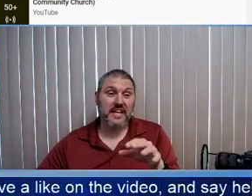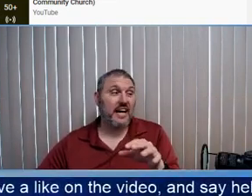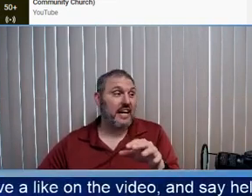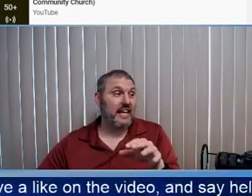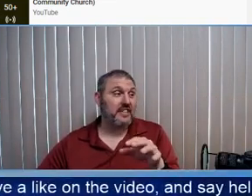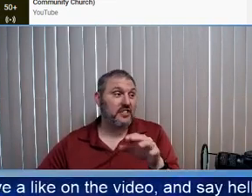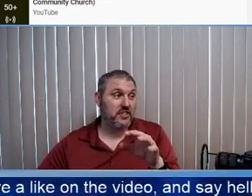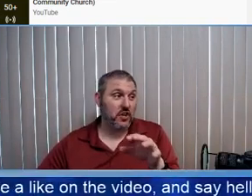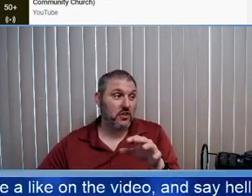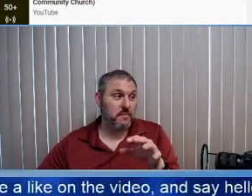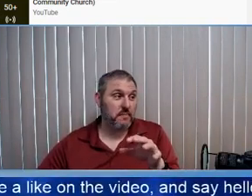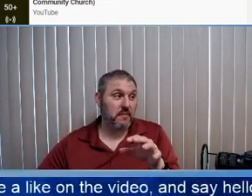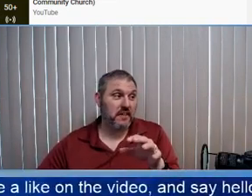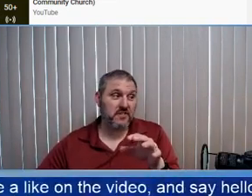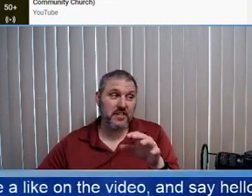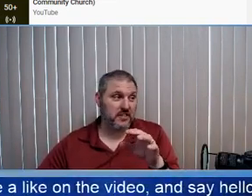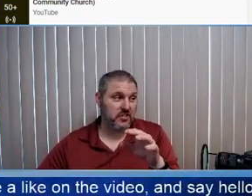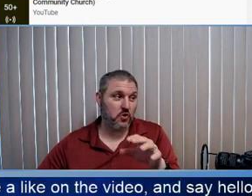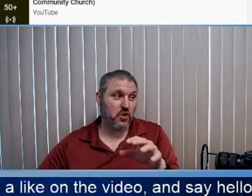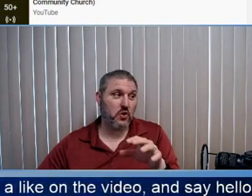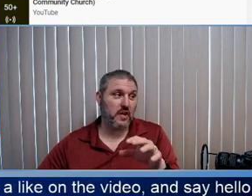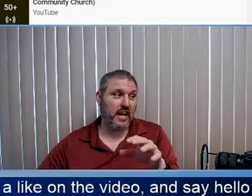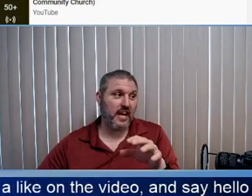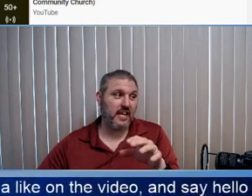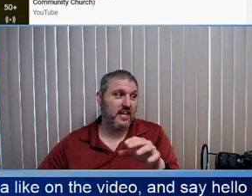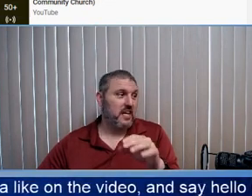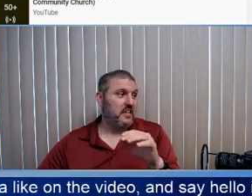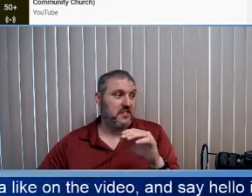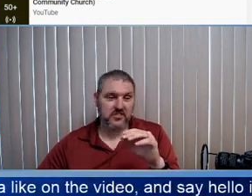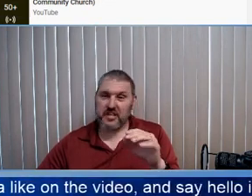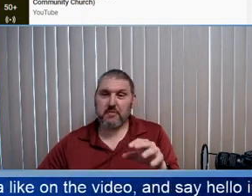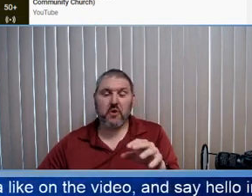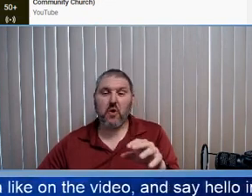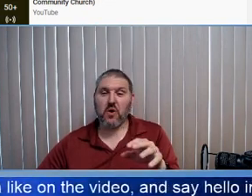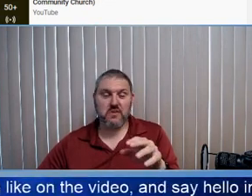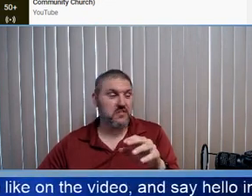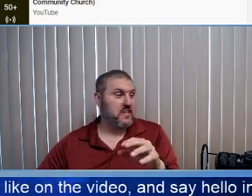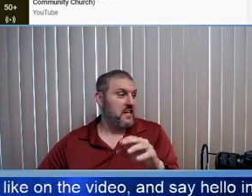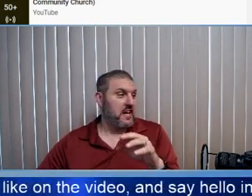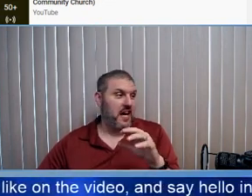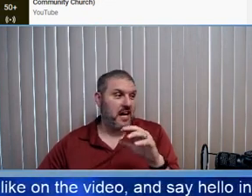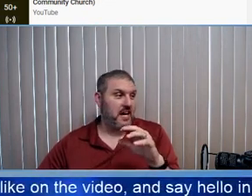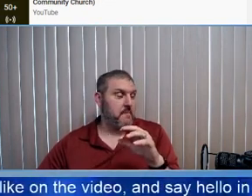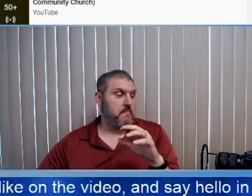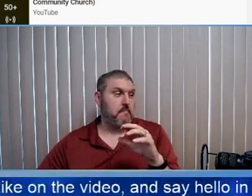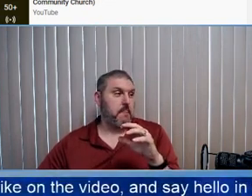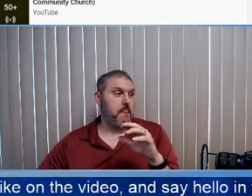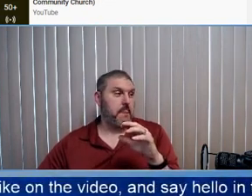Like CIA agents and all those people, they'll stick and snort cocaine, sleep with whores.